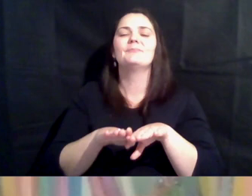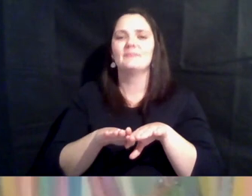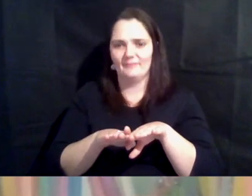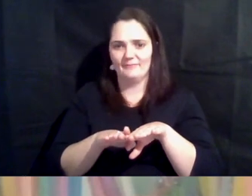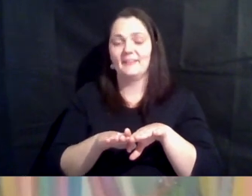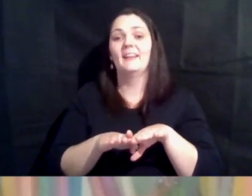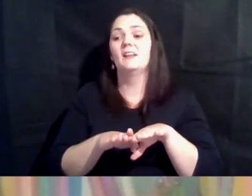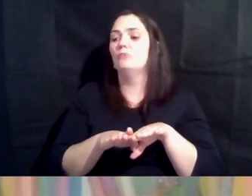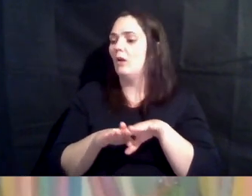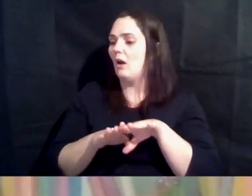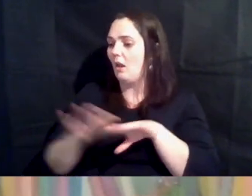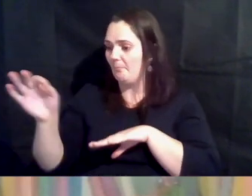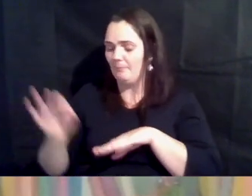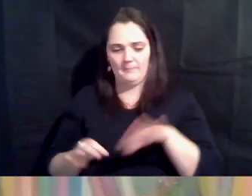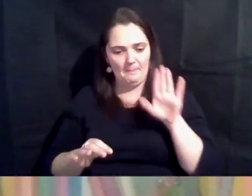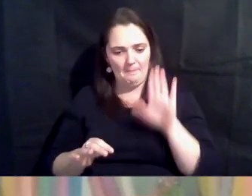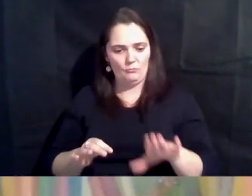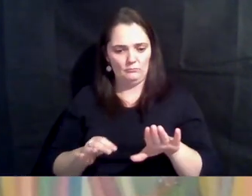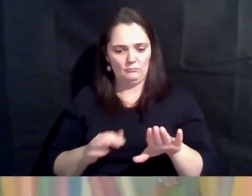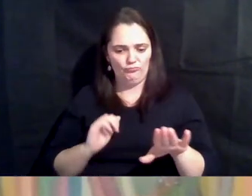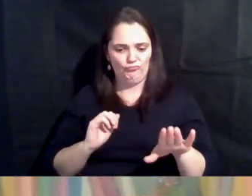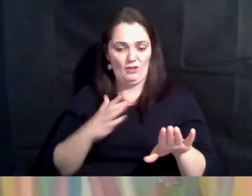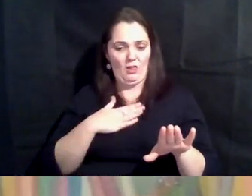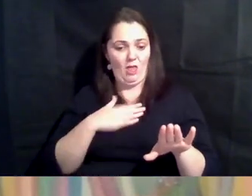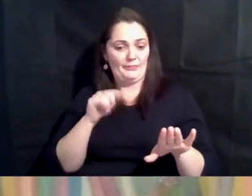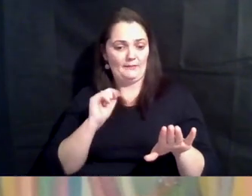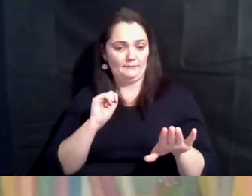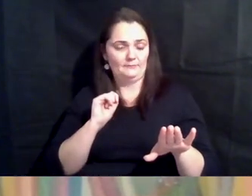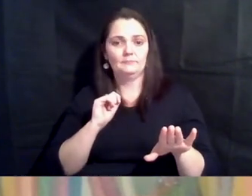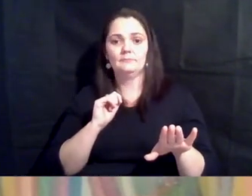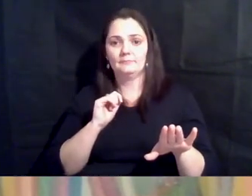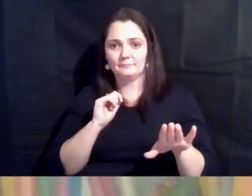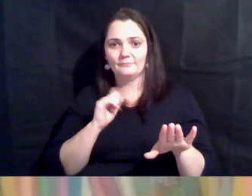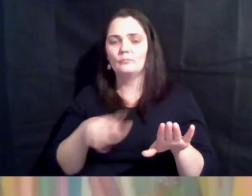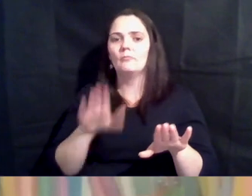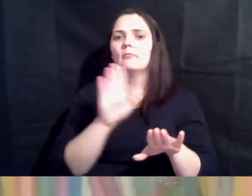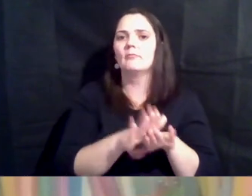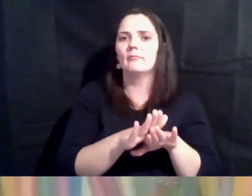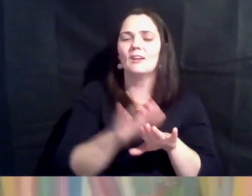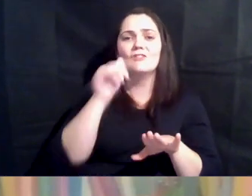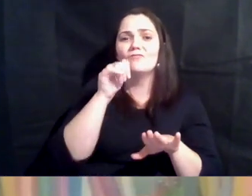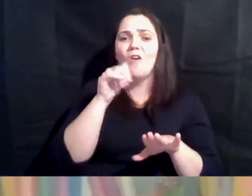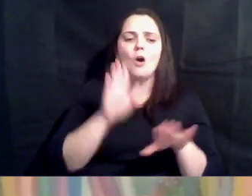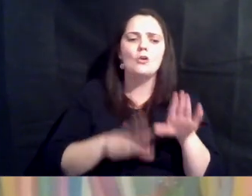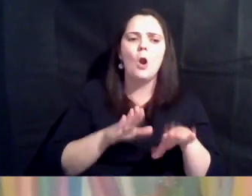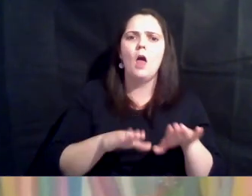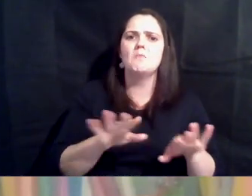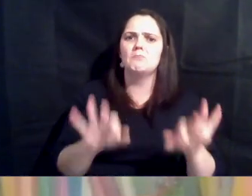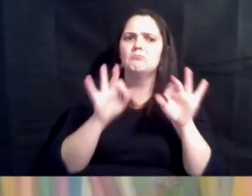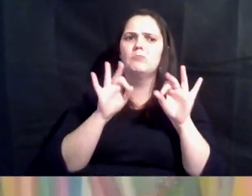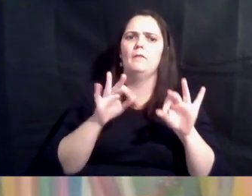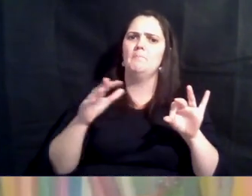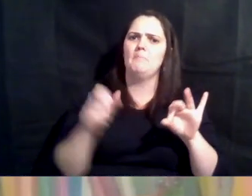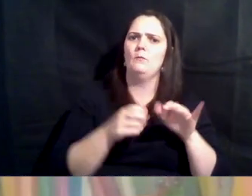putting something down and then kind of assessing if you like the composition. And the best thing about it is like, again, there's no like right or wrong way